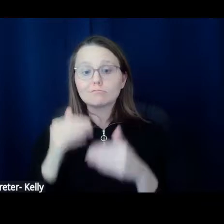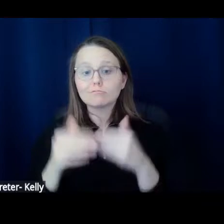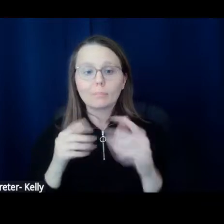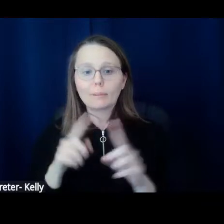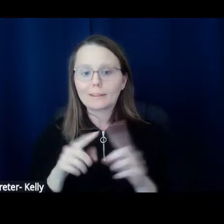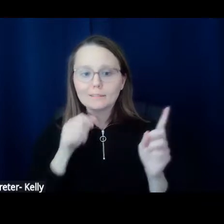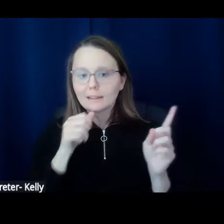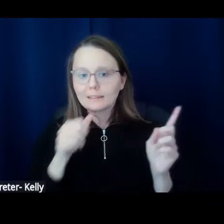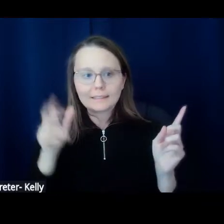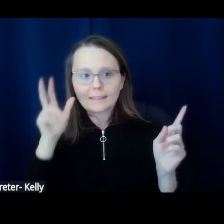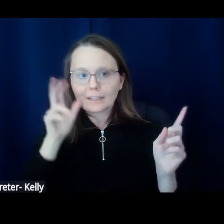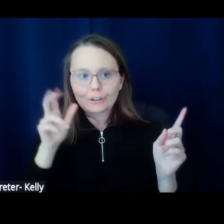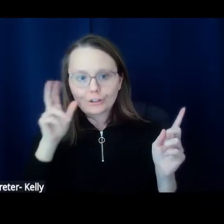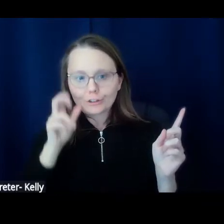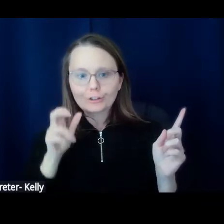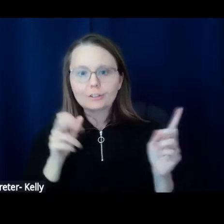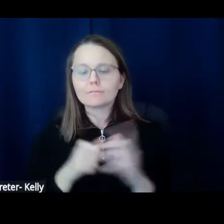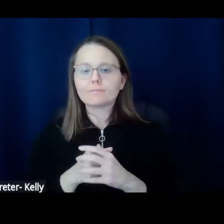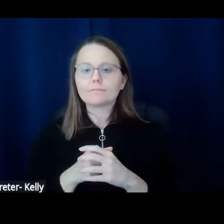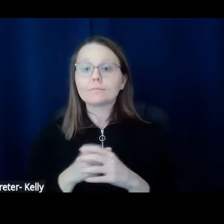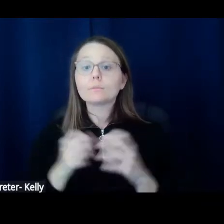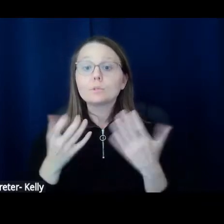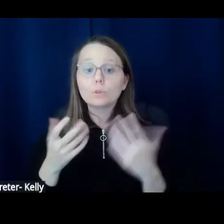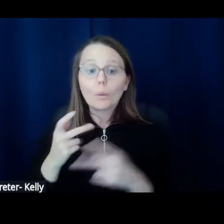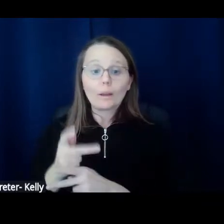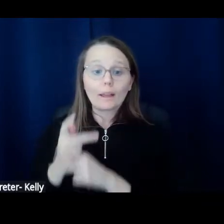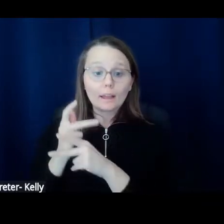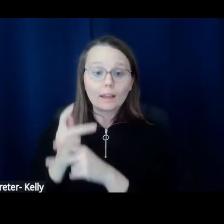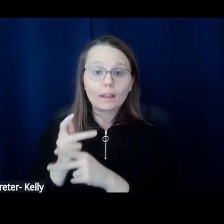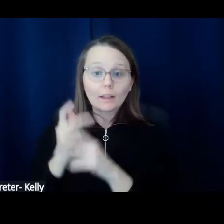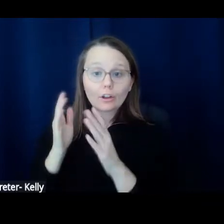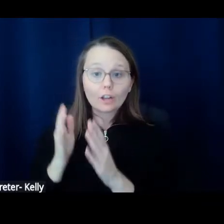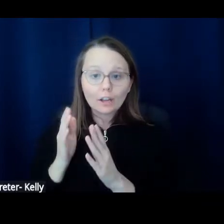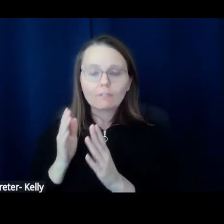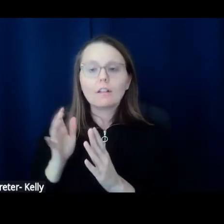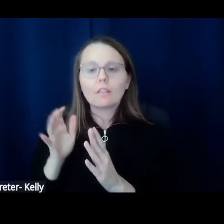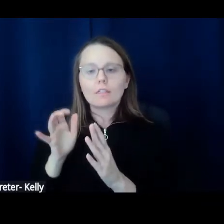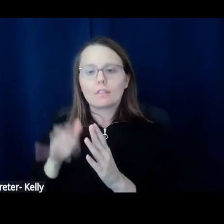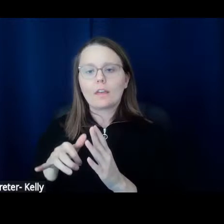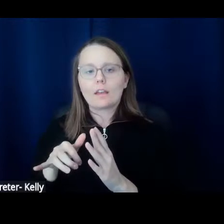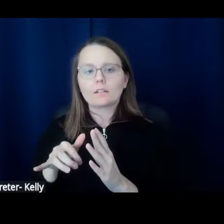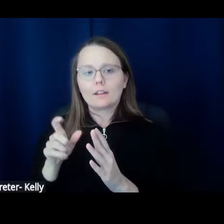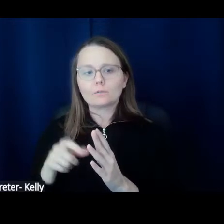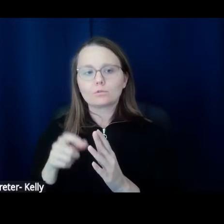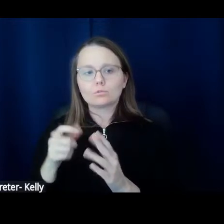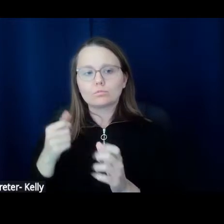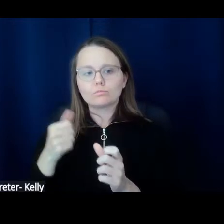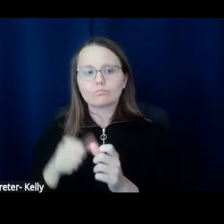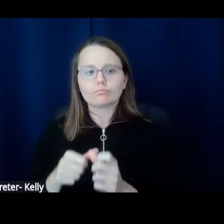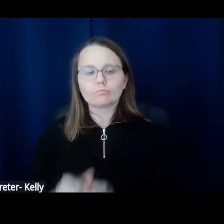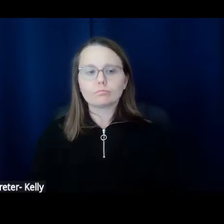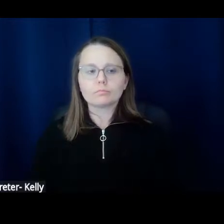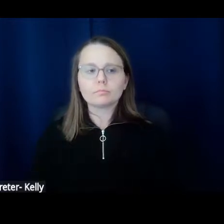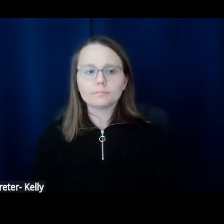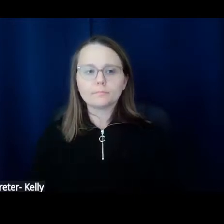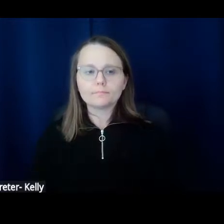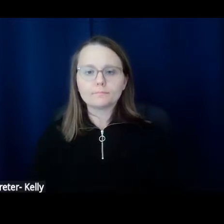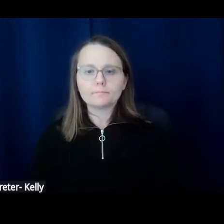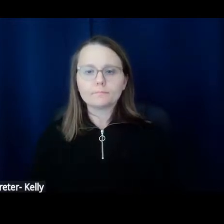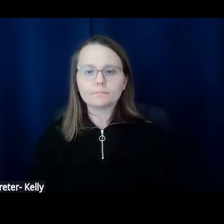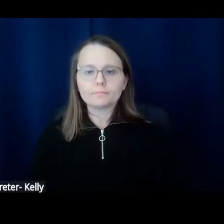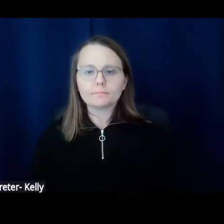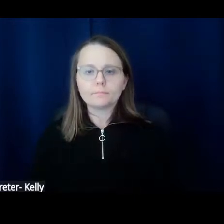doesn't understand. So the caregiver is an interpreter from that to any other language. You